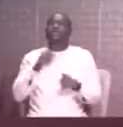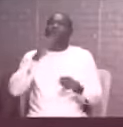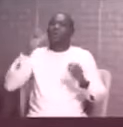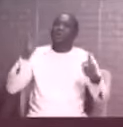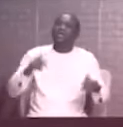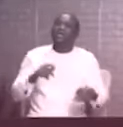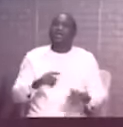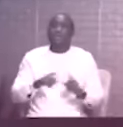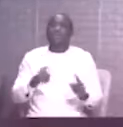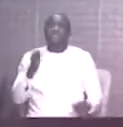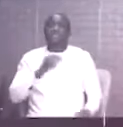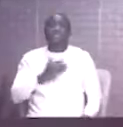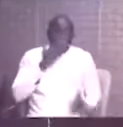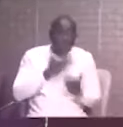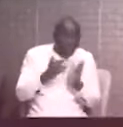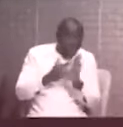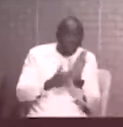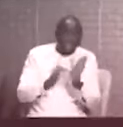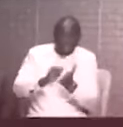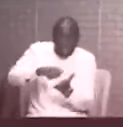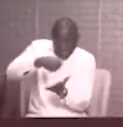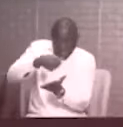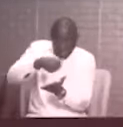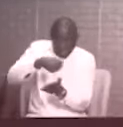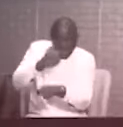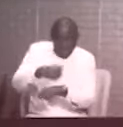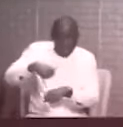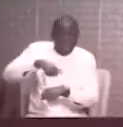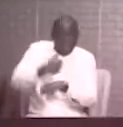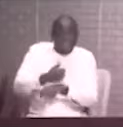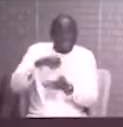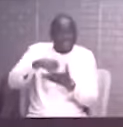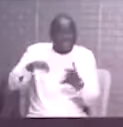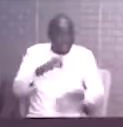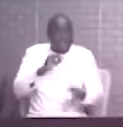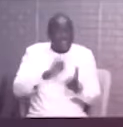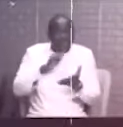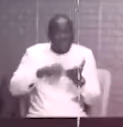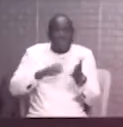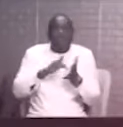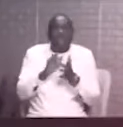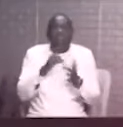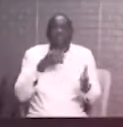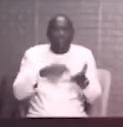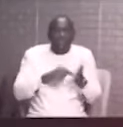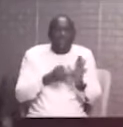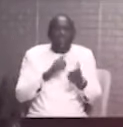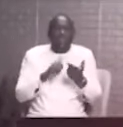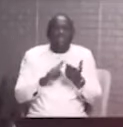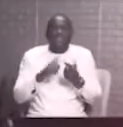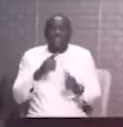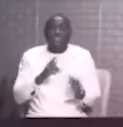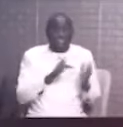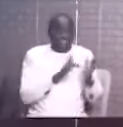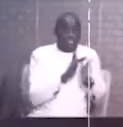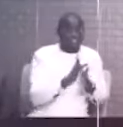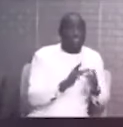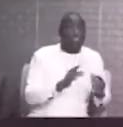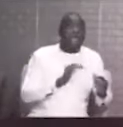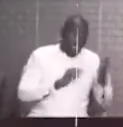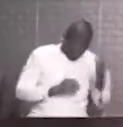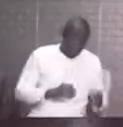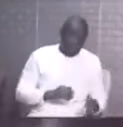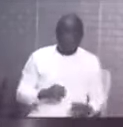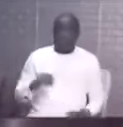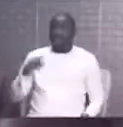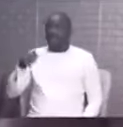is credibility you are establishing in the spirit. This is what the Bible means when it says, Jesus, I know. Paul,